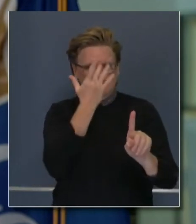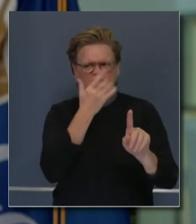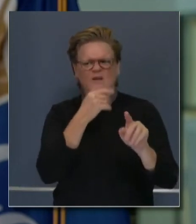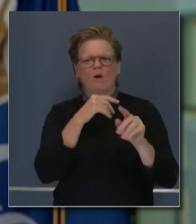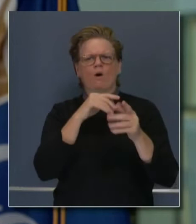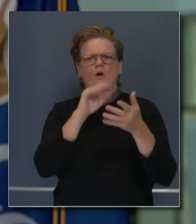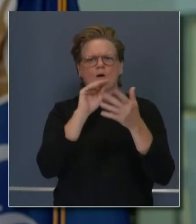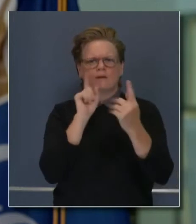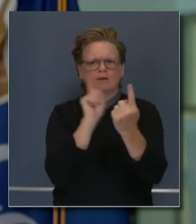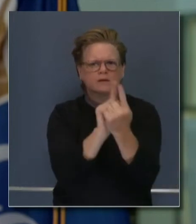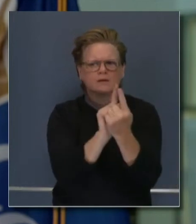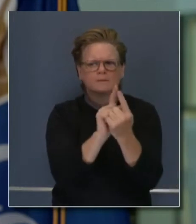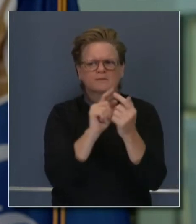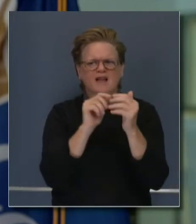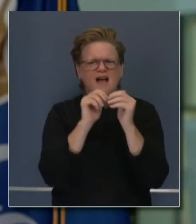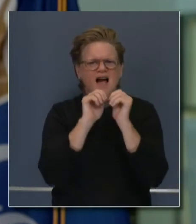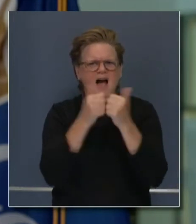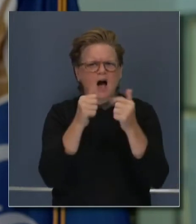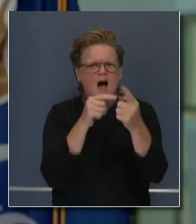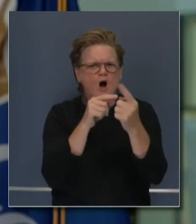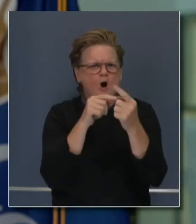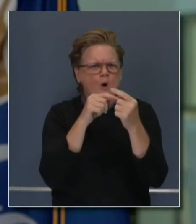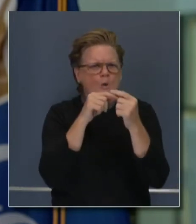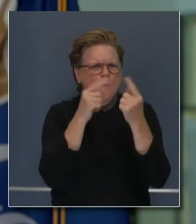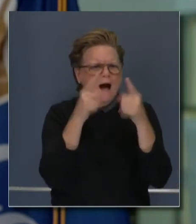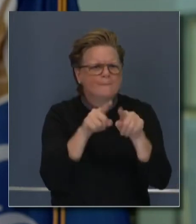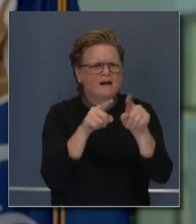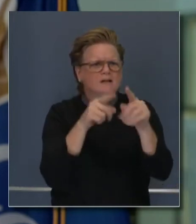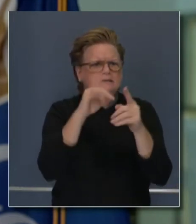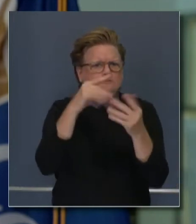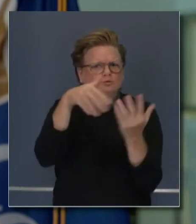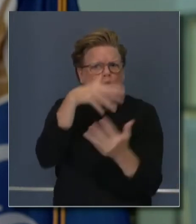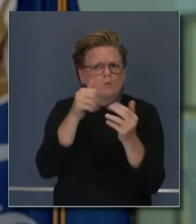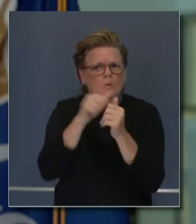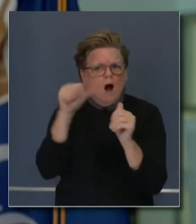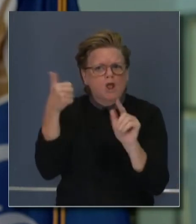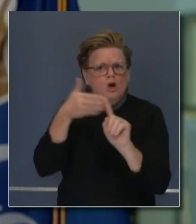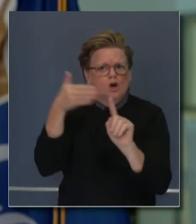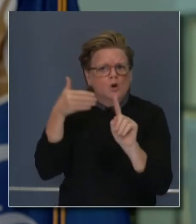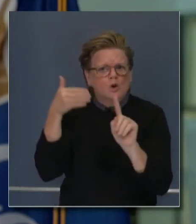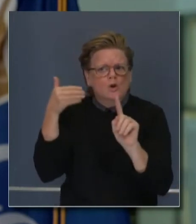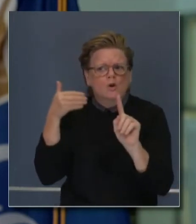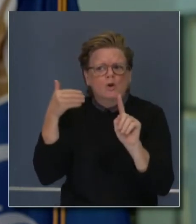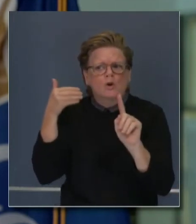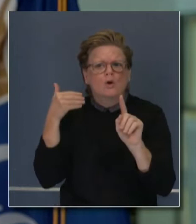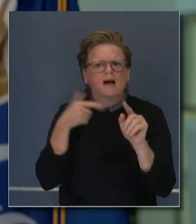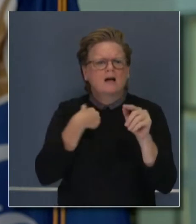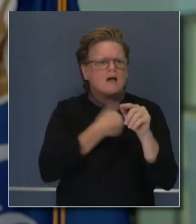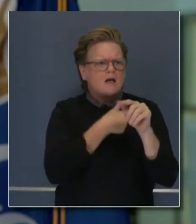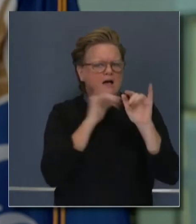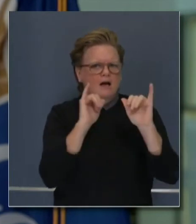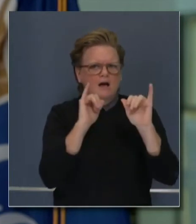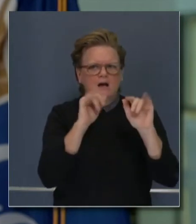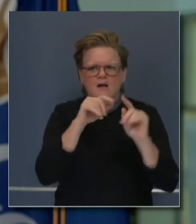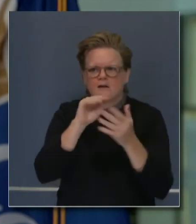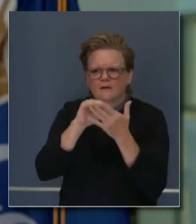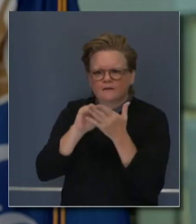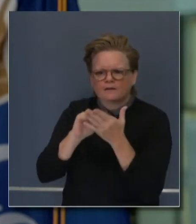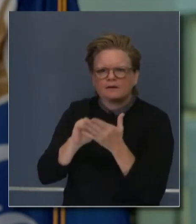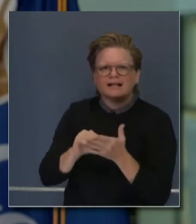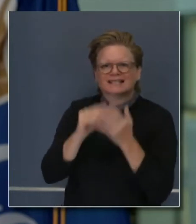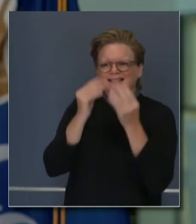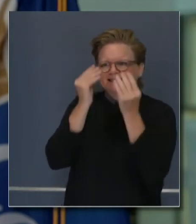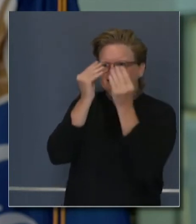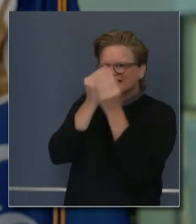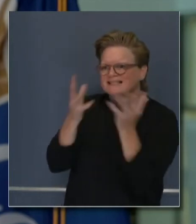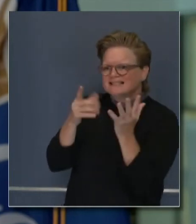that, and the dynamic engagement will be a big part of the next few months, and those ongoing